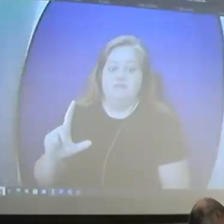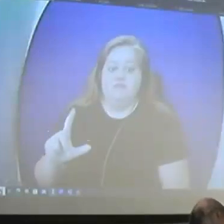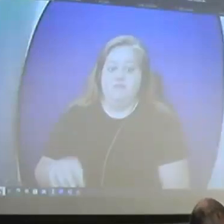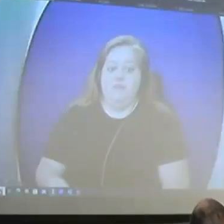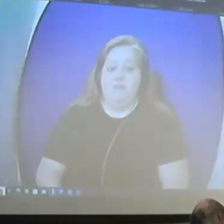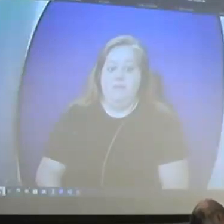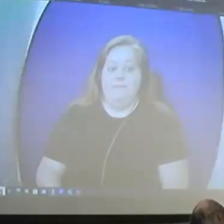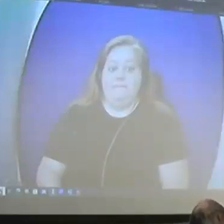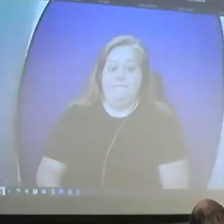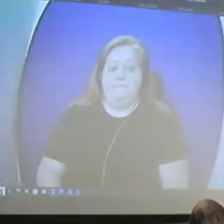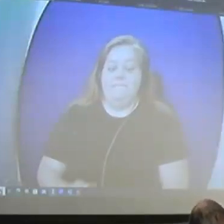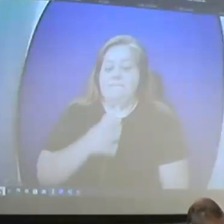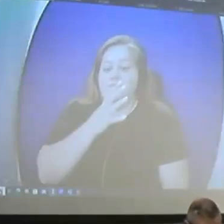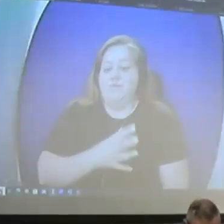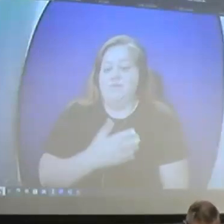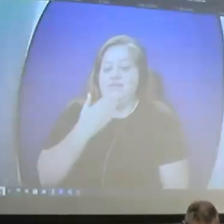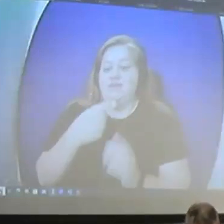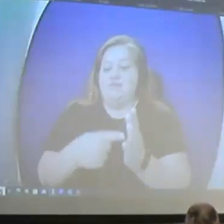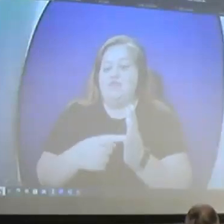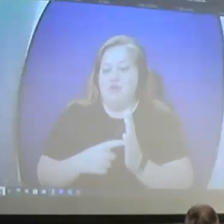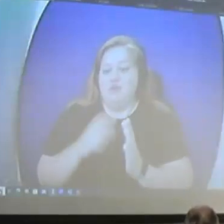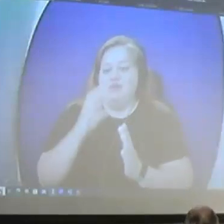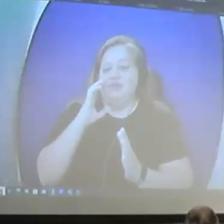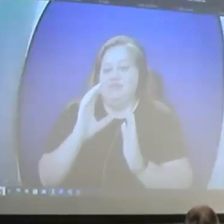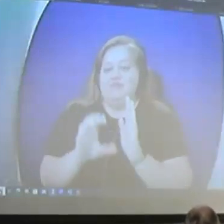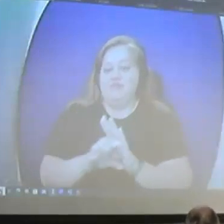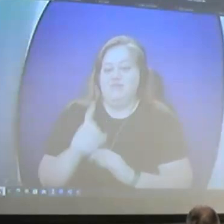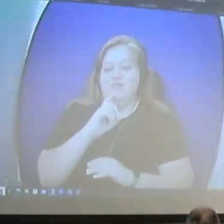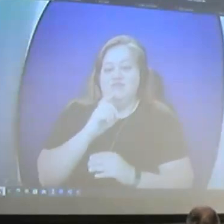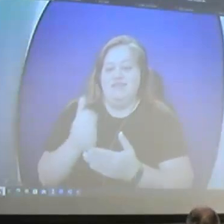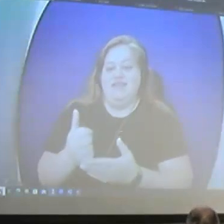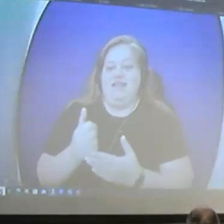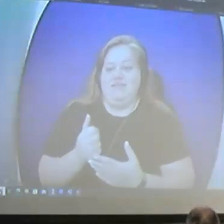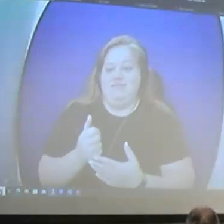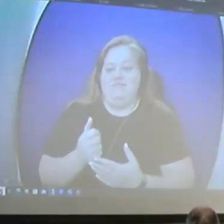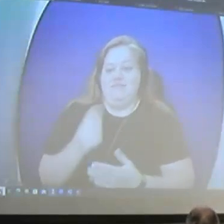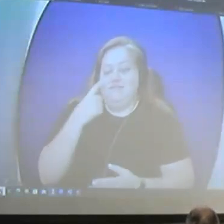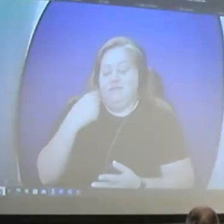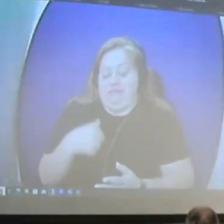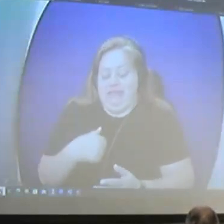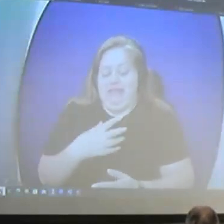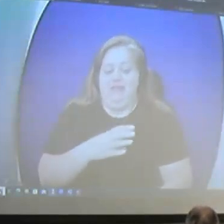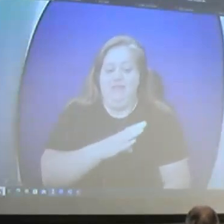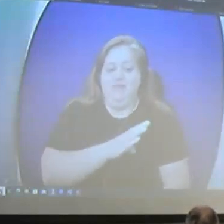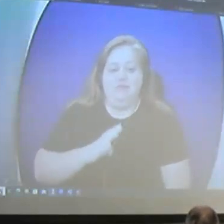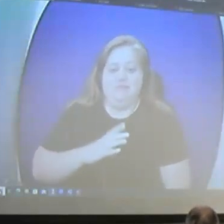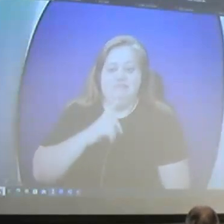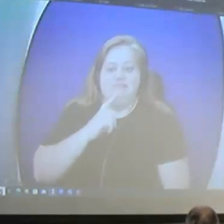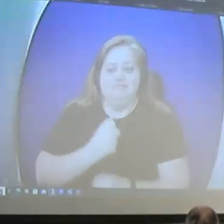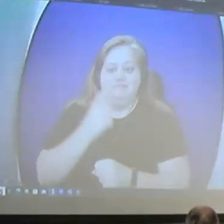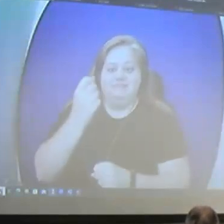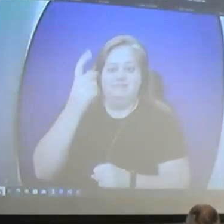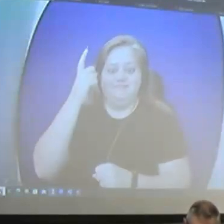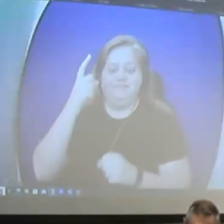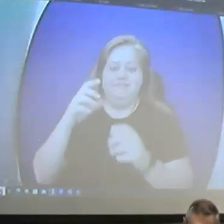for showing us the pictures. It really helps for, I think for the board to really understand the scope and the amount of work that